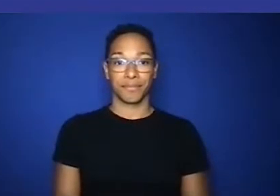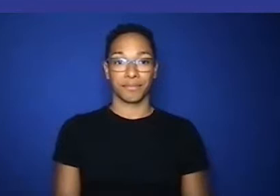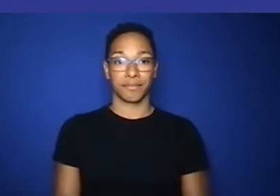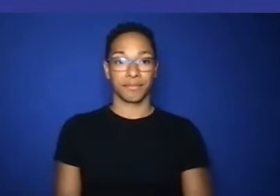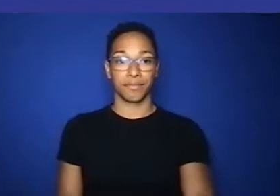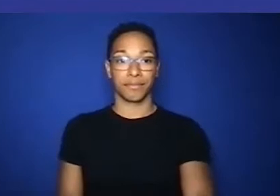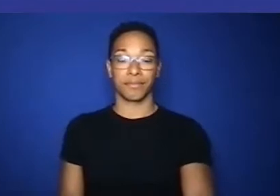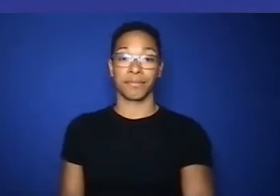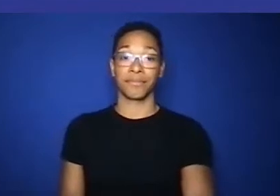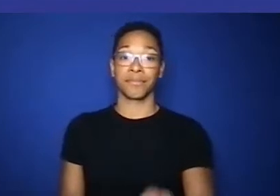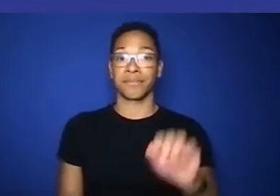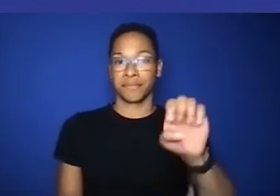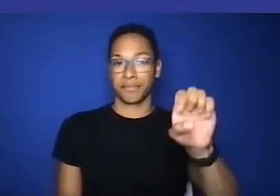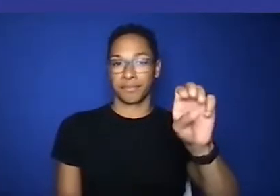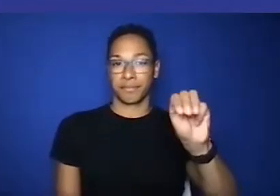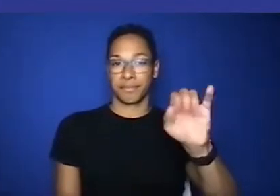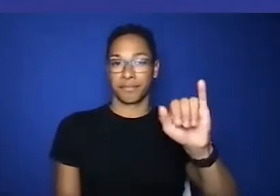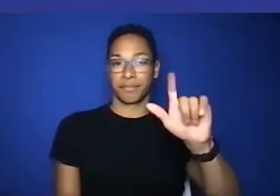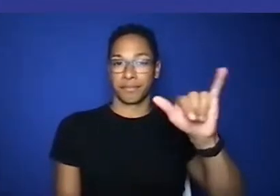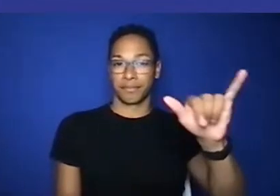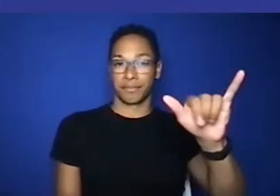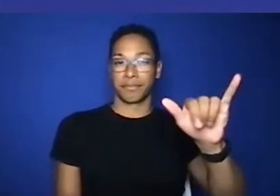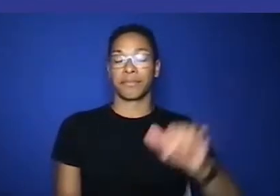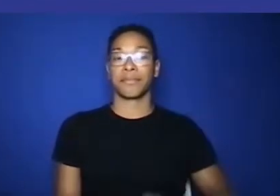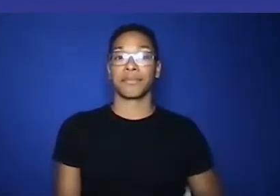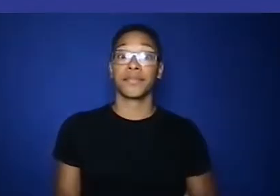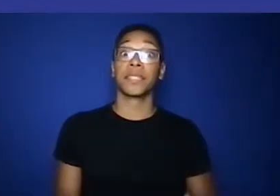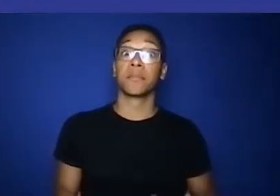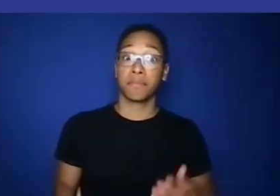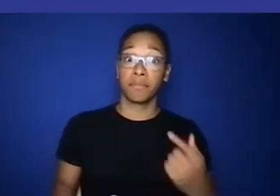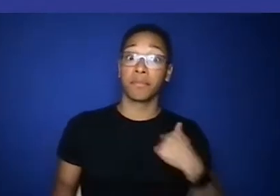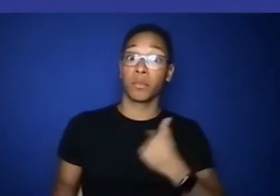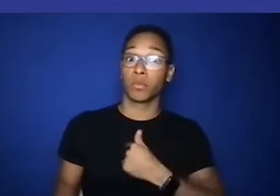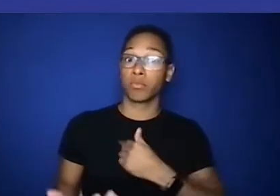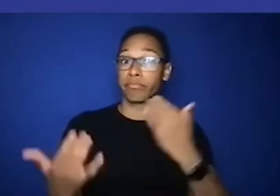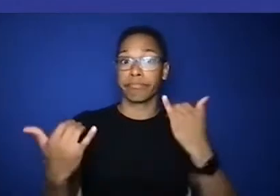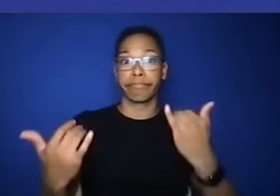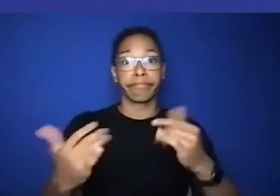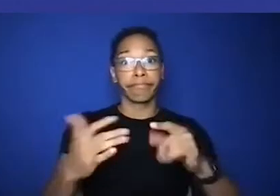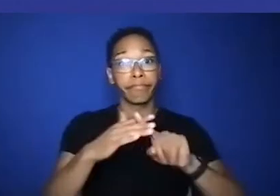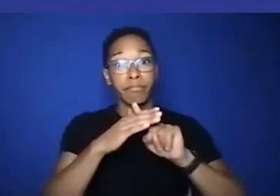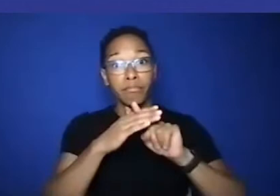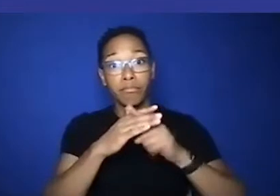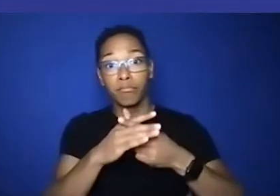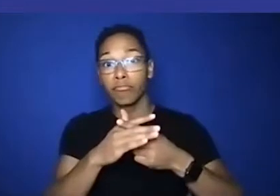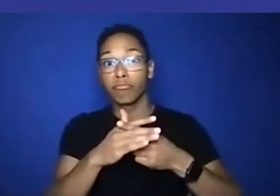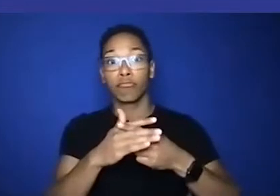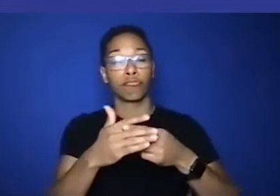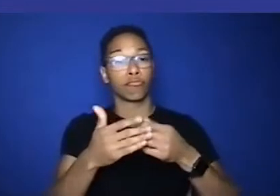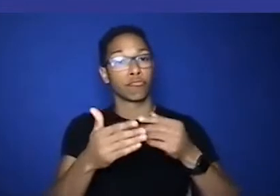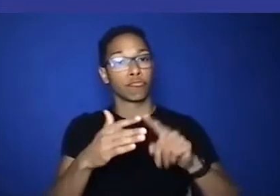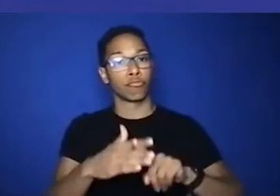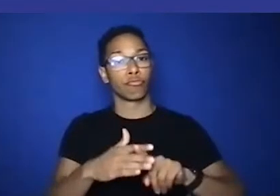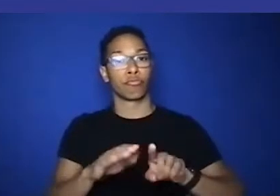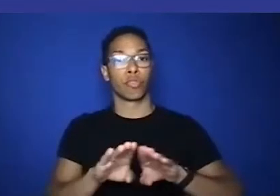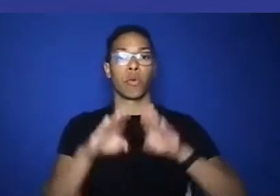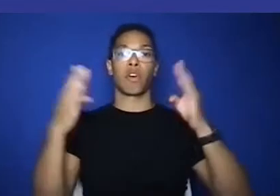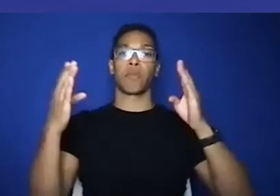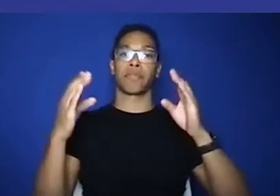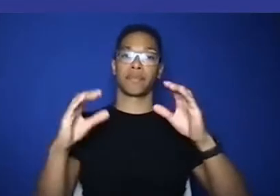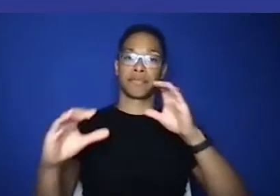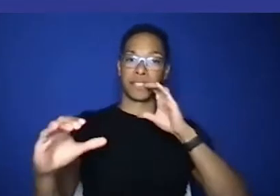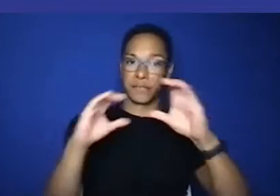So we're going to move forward together in conversation. And as I mentioned in